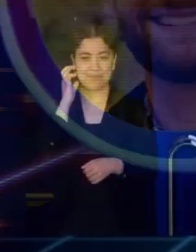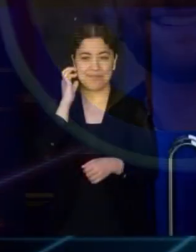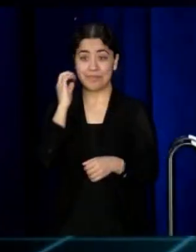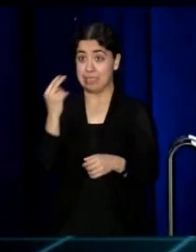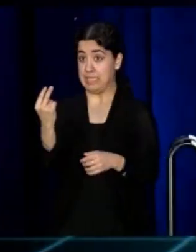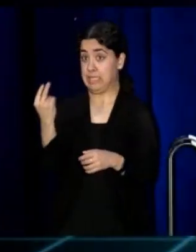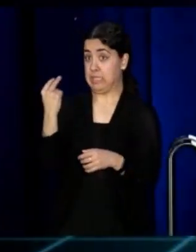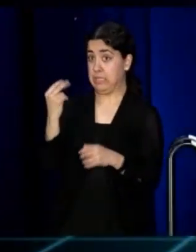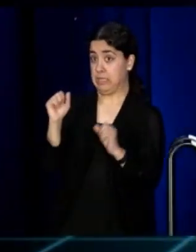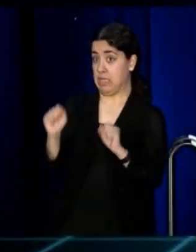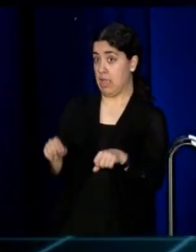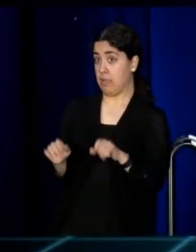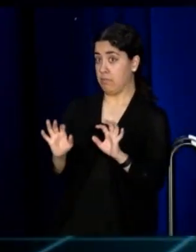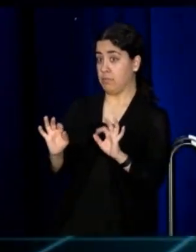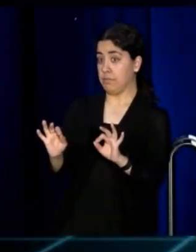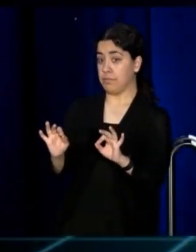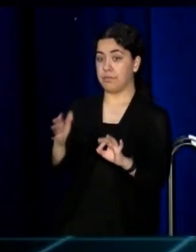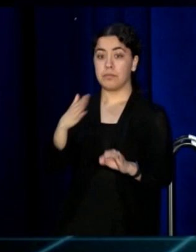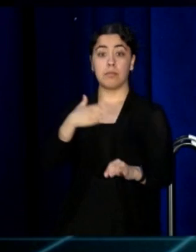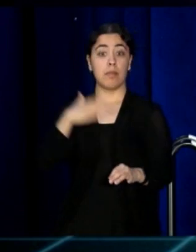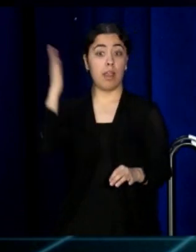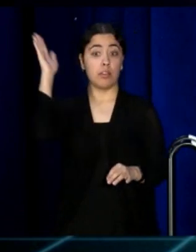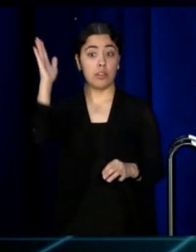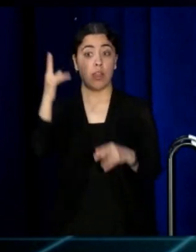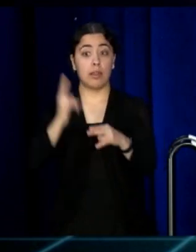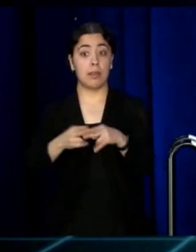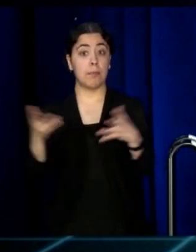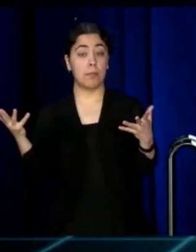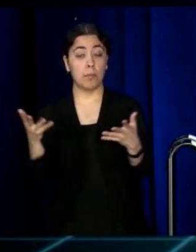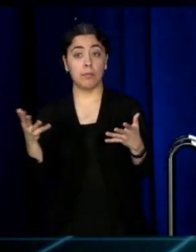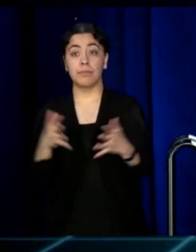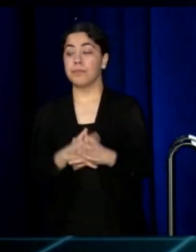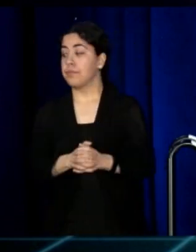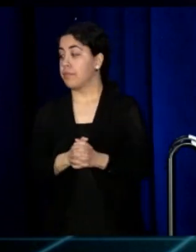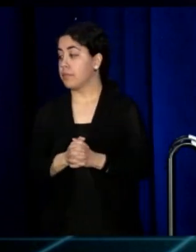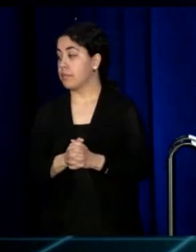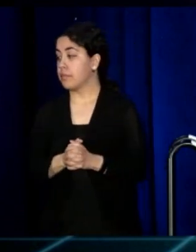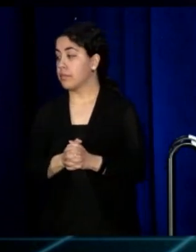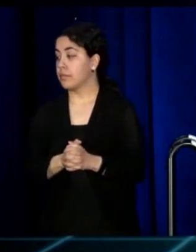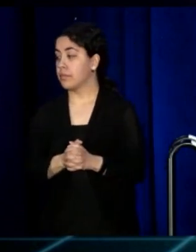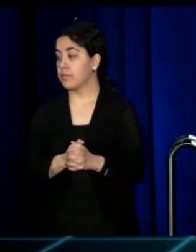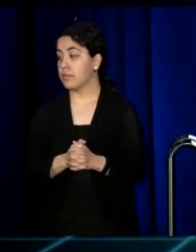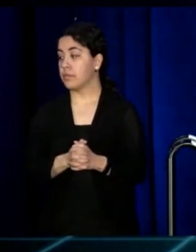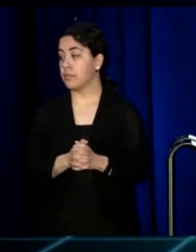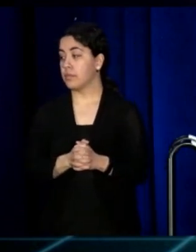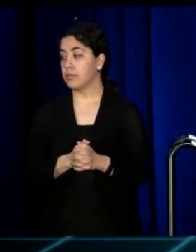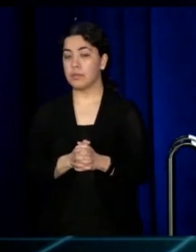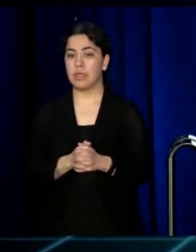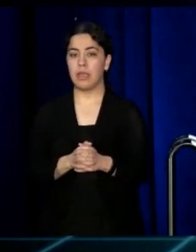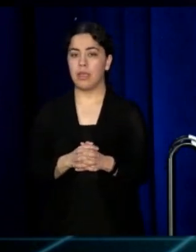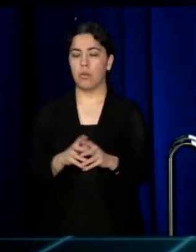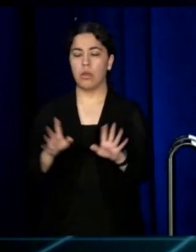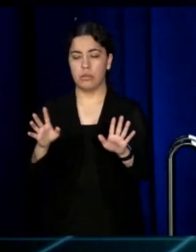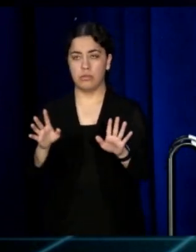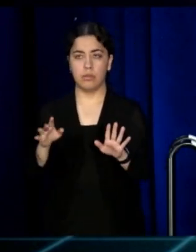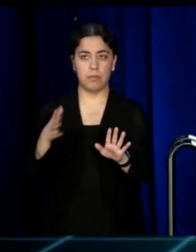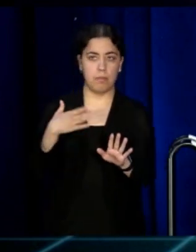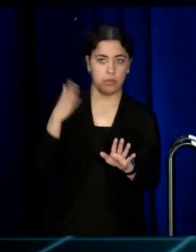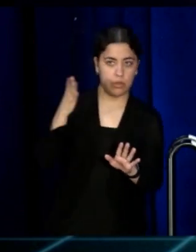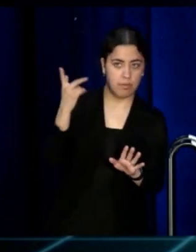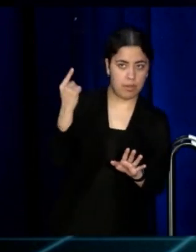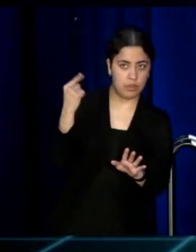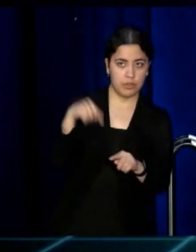Cool. So my talk is called Incomplete React, and it's completely different from my talk last year. I'm